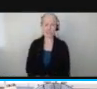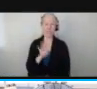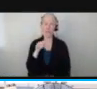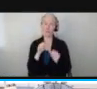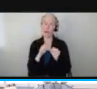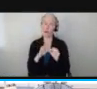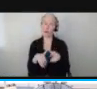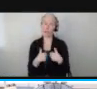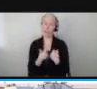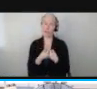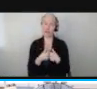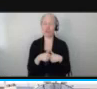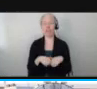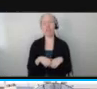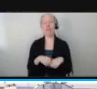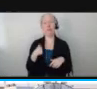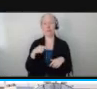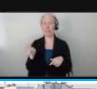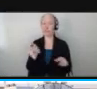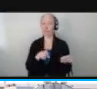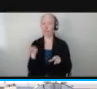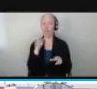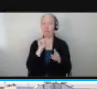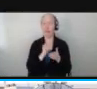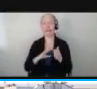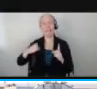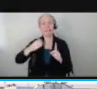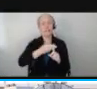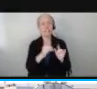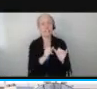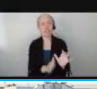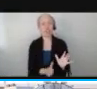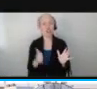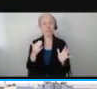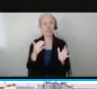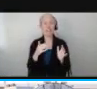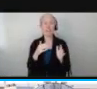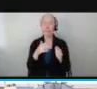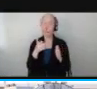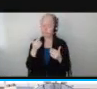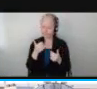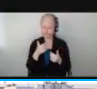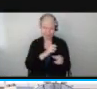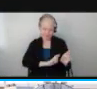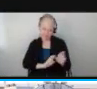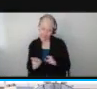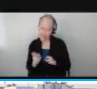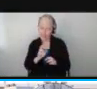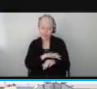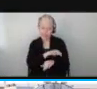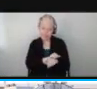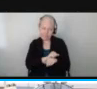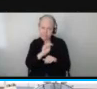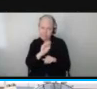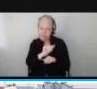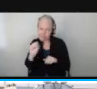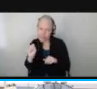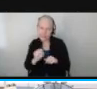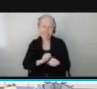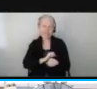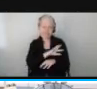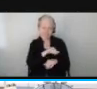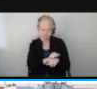got to incorporate and convince the engineers that allocating the mass, allocating the volume for that is part of why we're going into